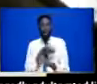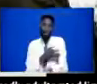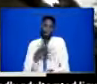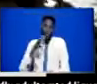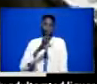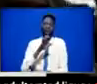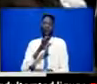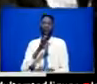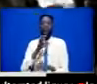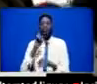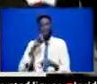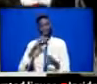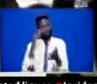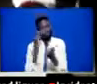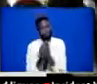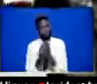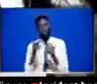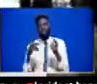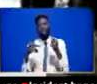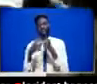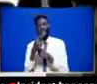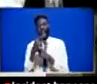stop this cruel cut.